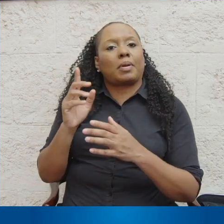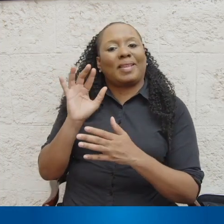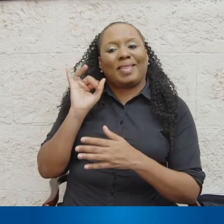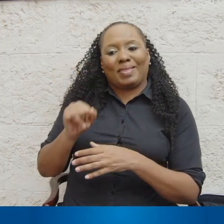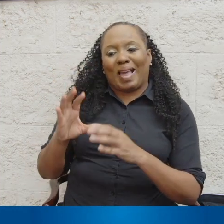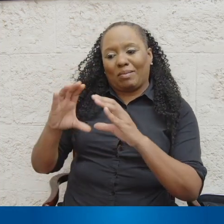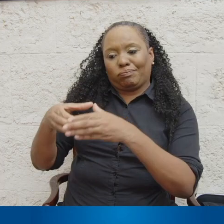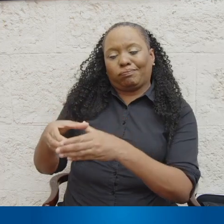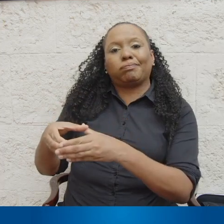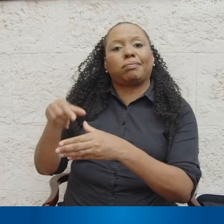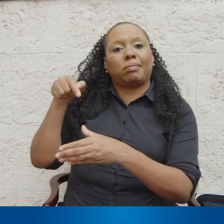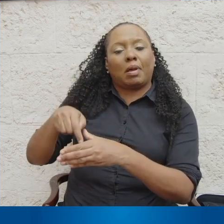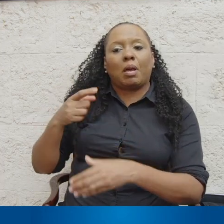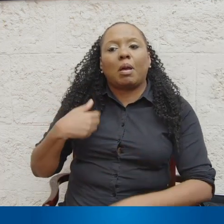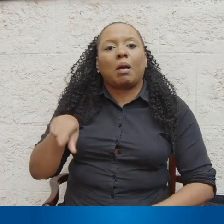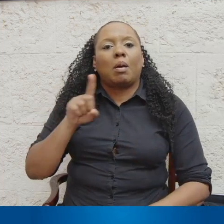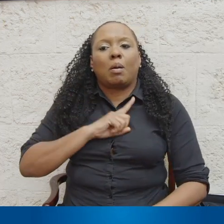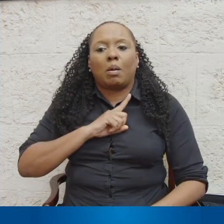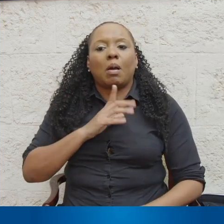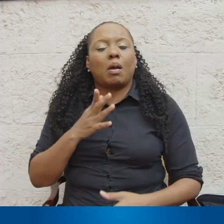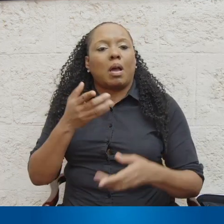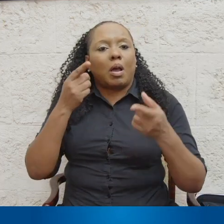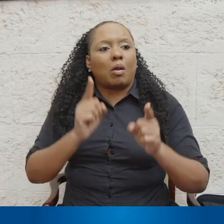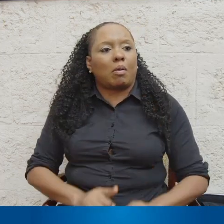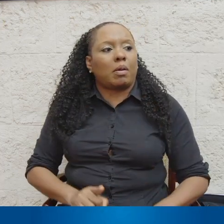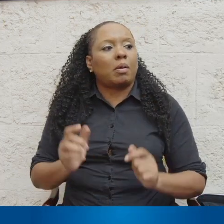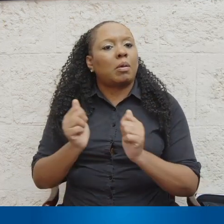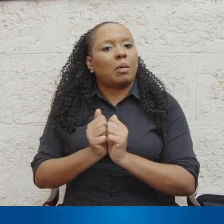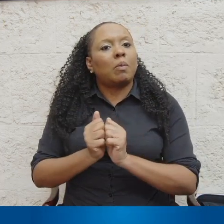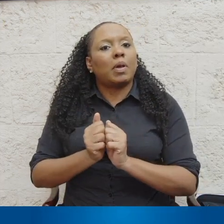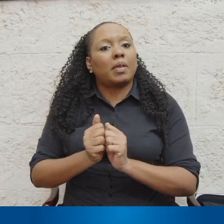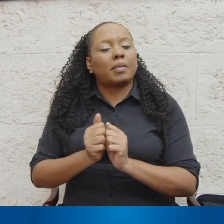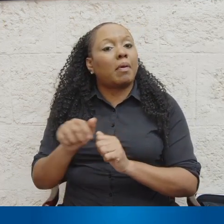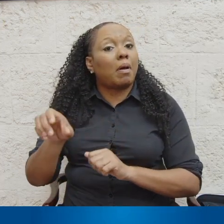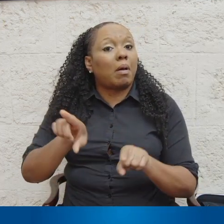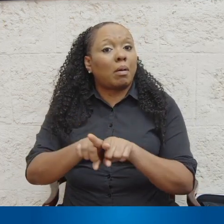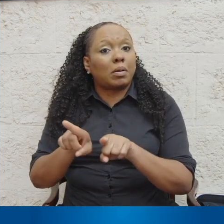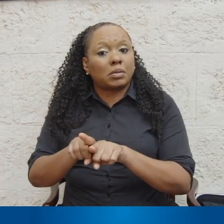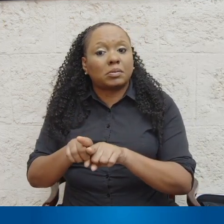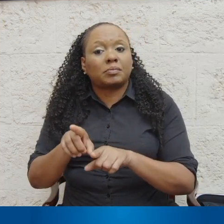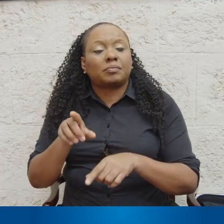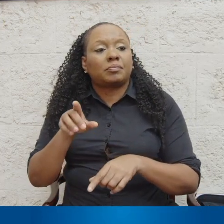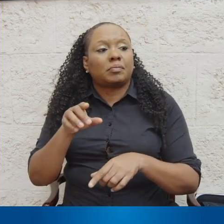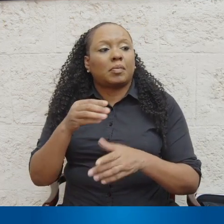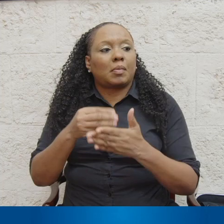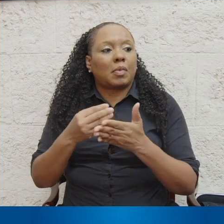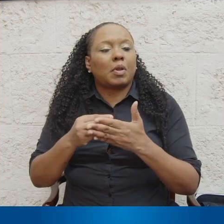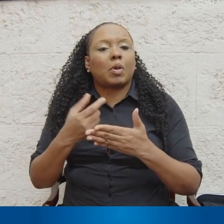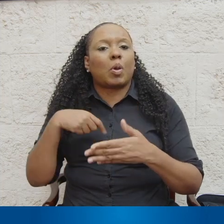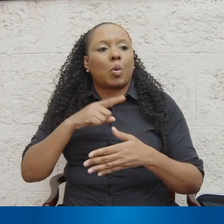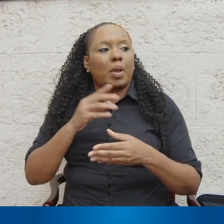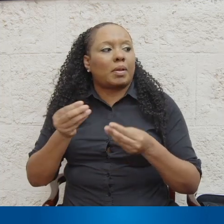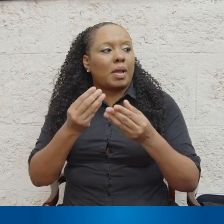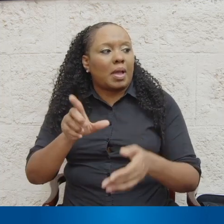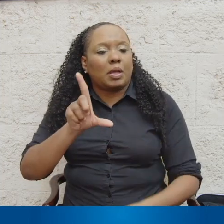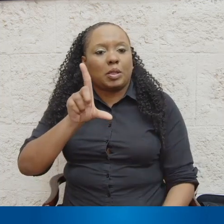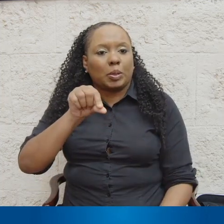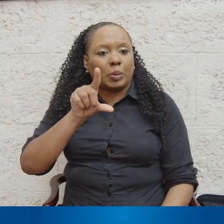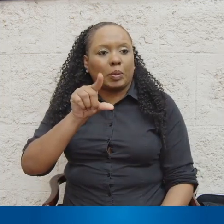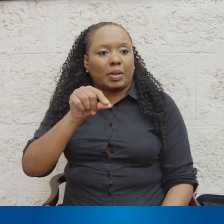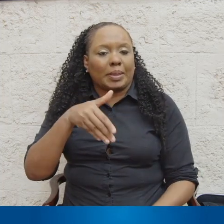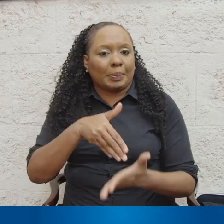We agreed to counterpart funding, which Barbados must provide in the amount of 20 million Barbados dollars for the Blue-Green